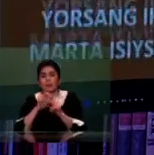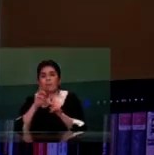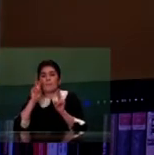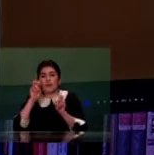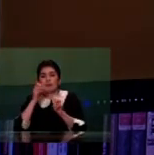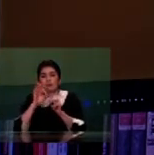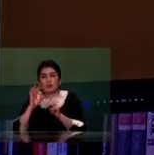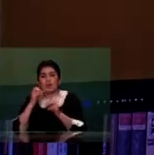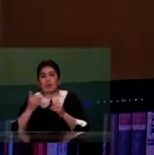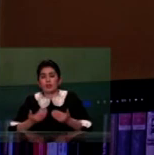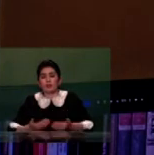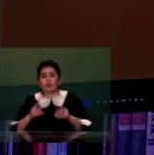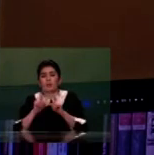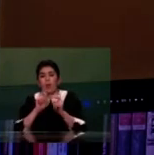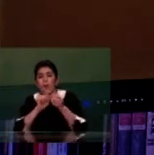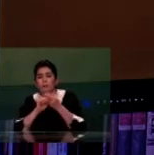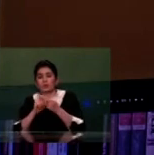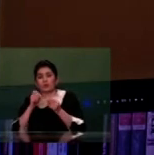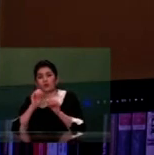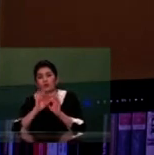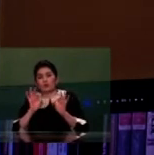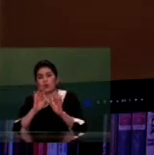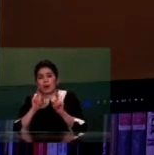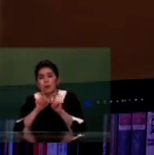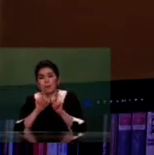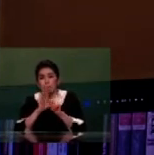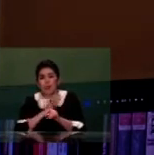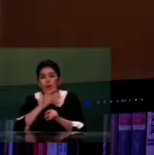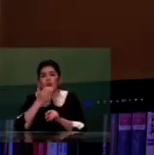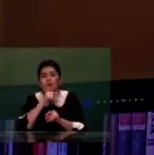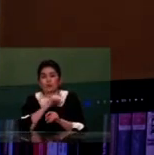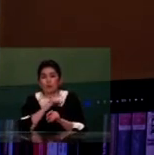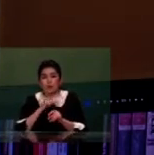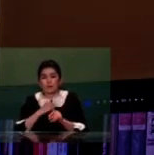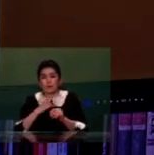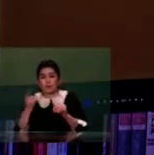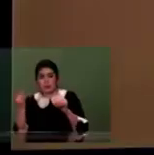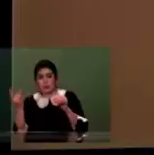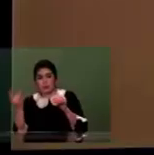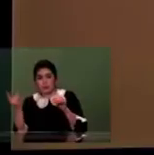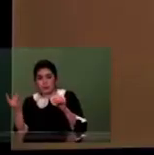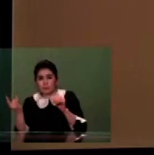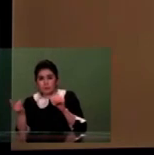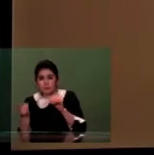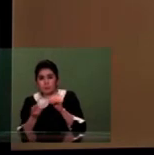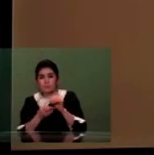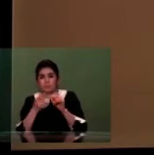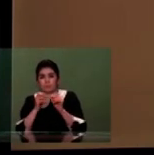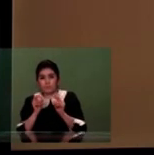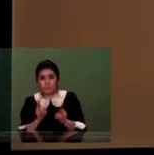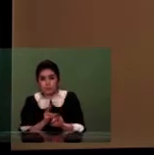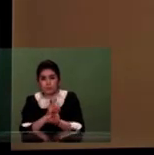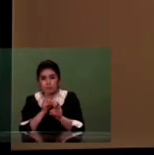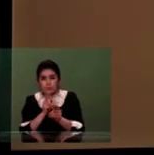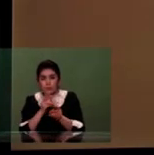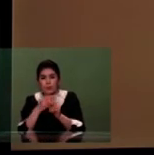mavzuni ham hayotga bog'lab tushuntirgandik. O'zing o'tin yorsang, ikki marta siysan. Bu